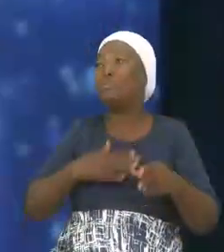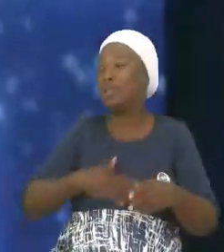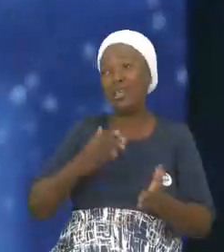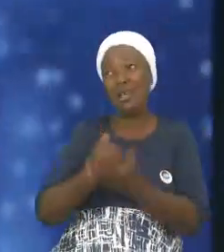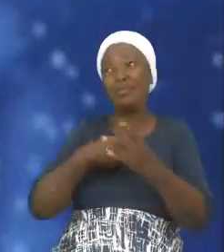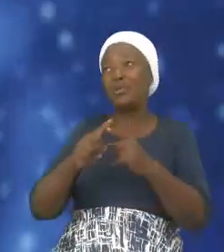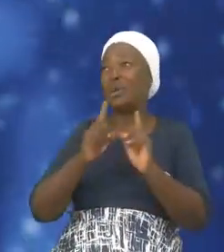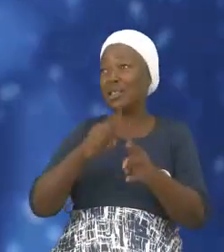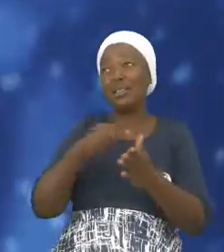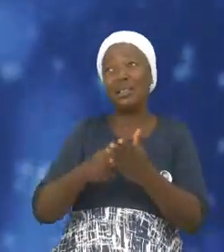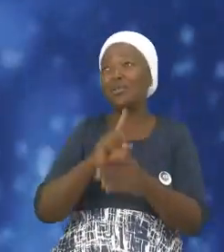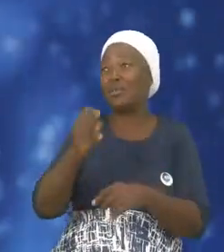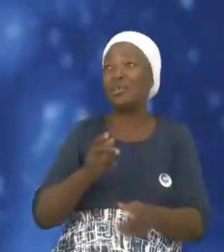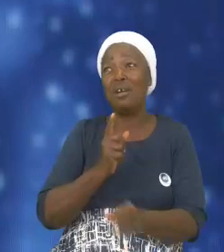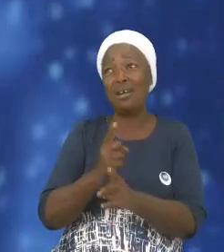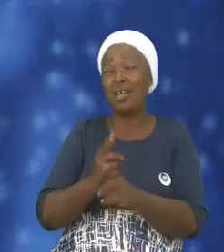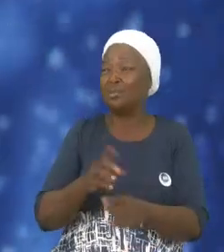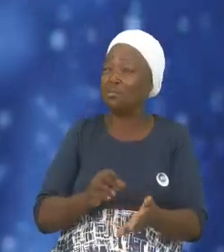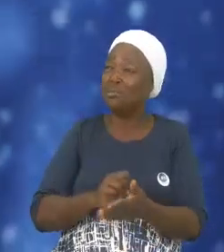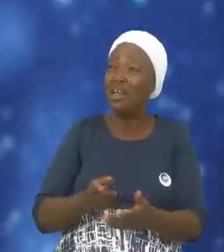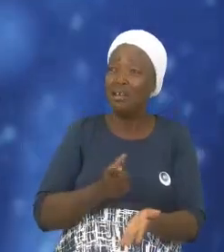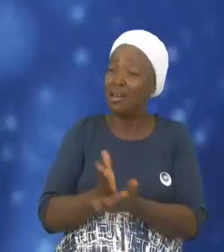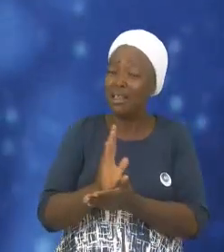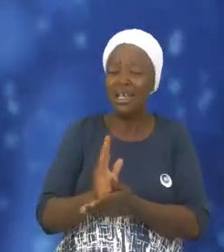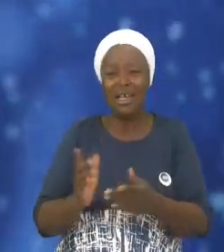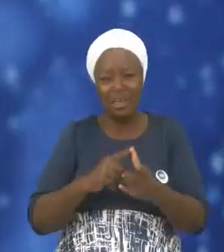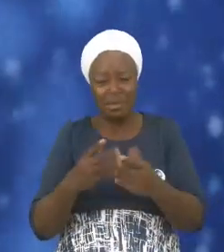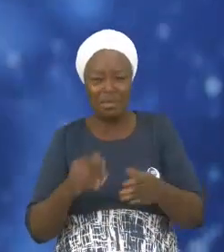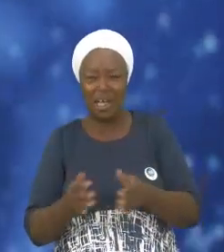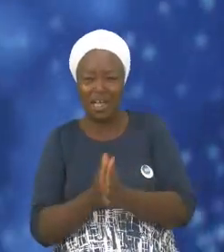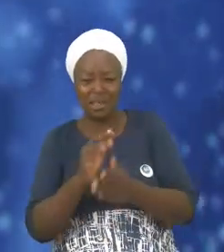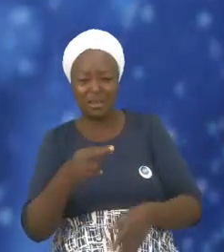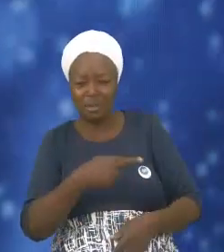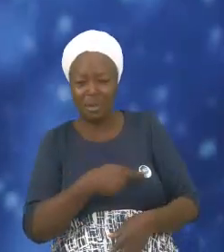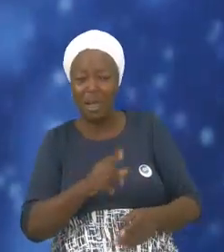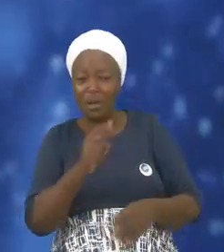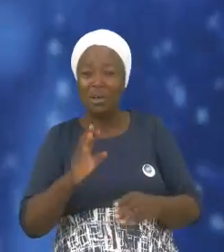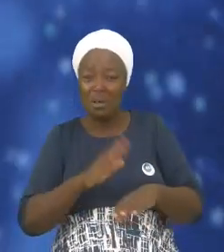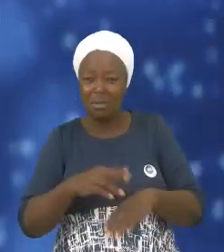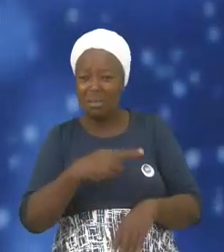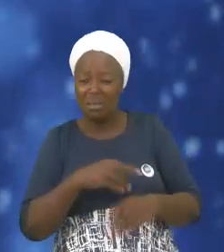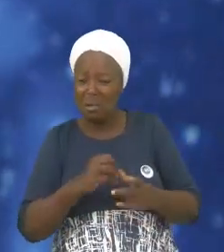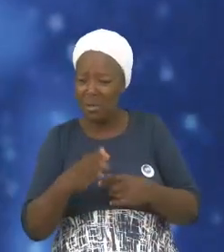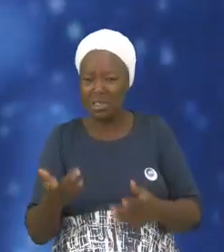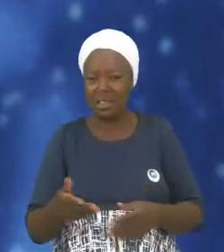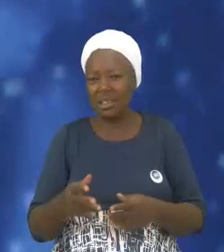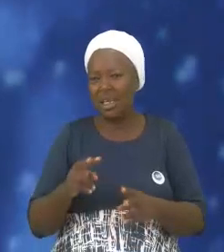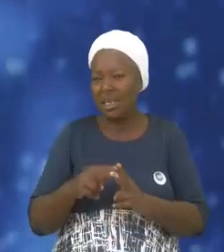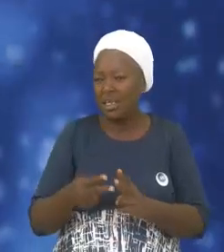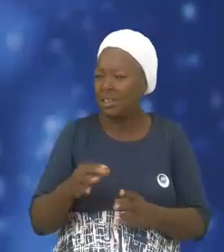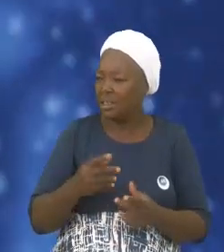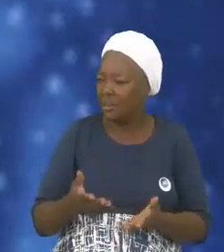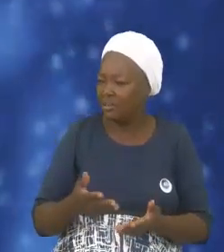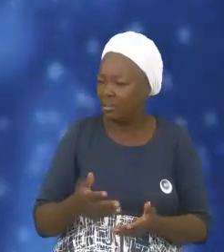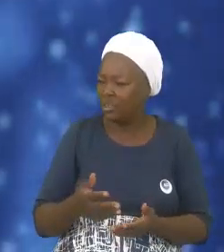a question on science, on religion, or whatever. I said, what's your question? He said, today is